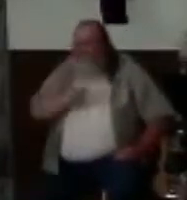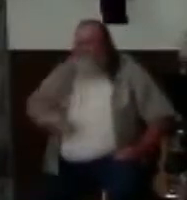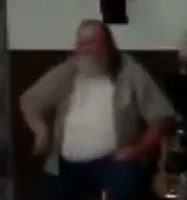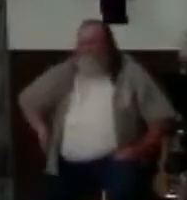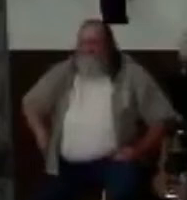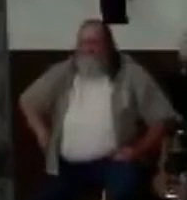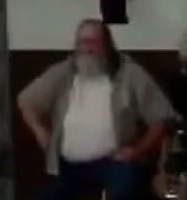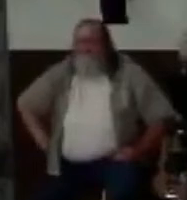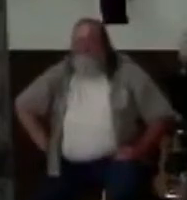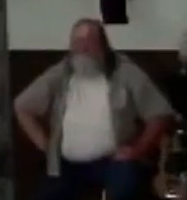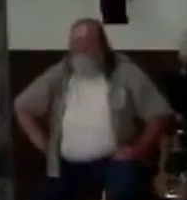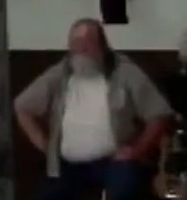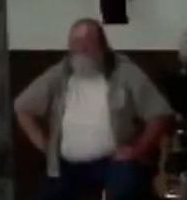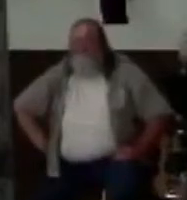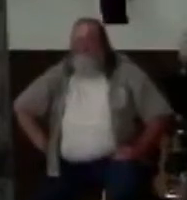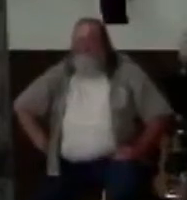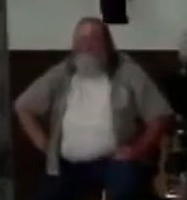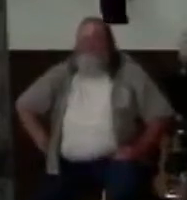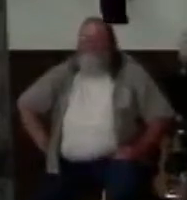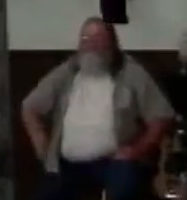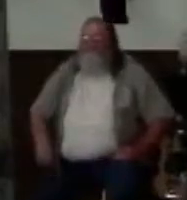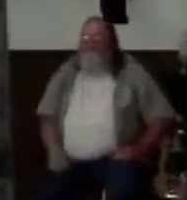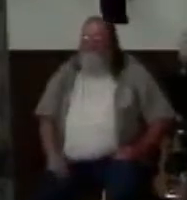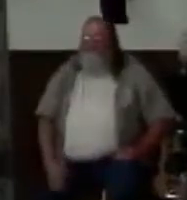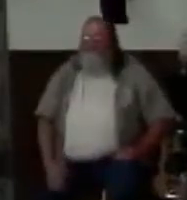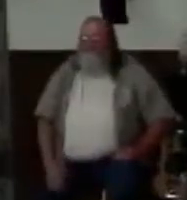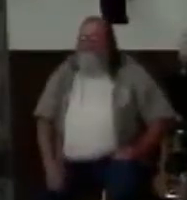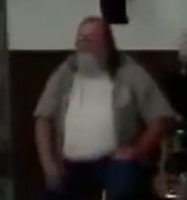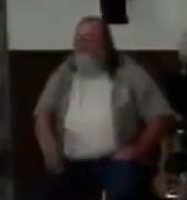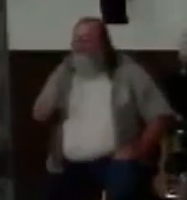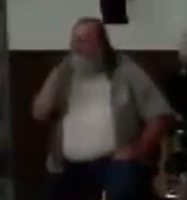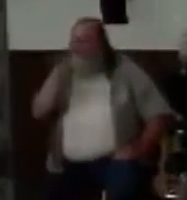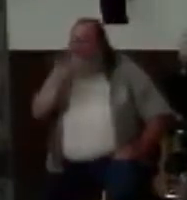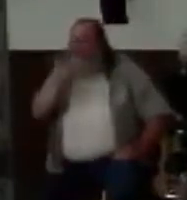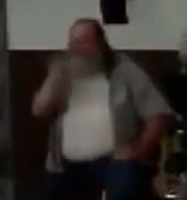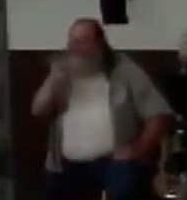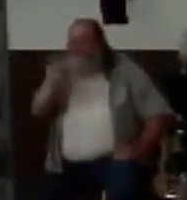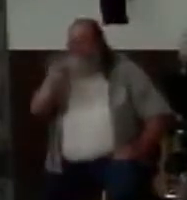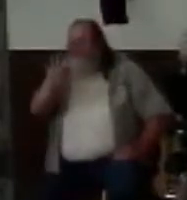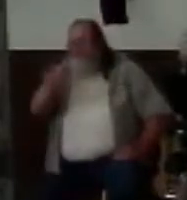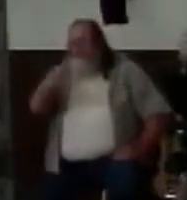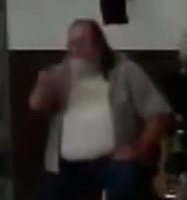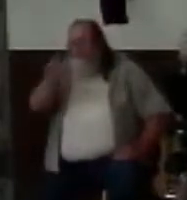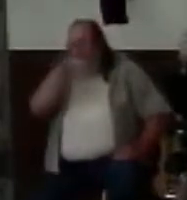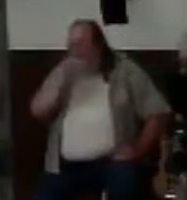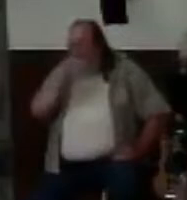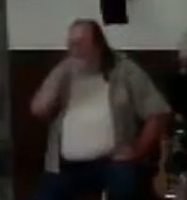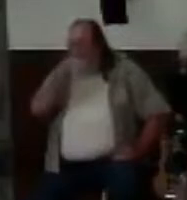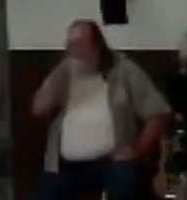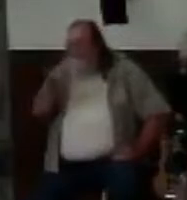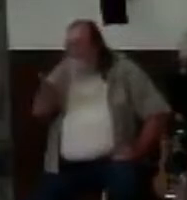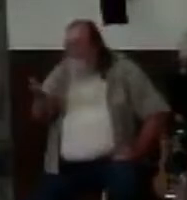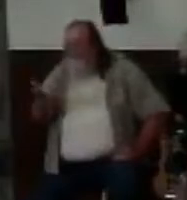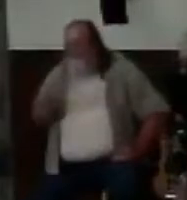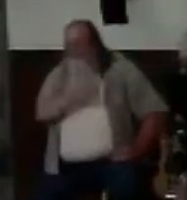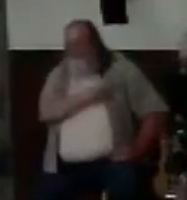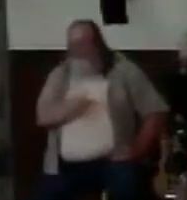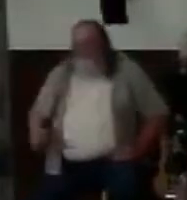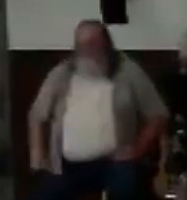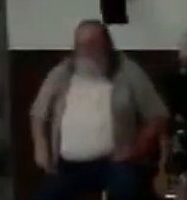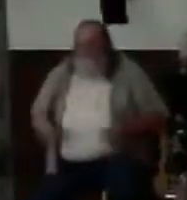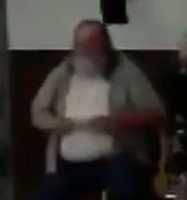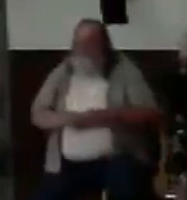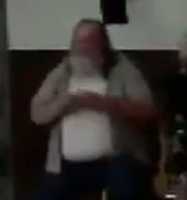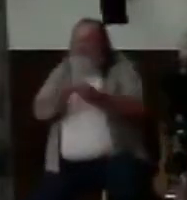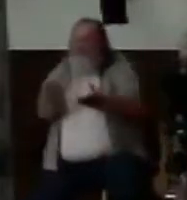Oh, thank you, Lord. There are 4 points I believe the Lord has given for us today. And number one,